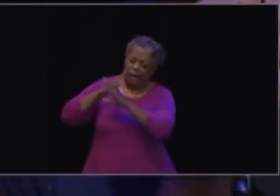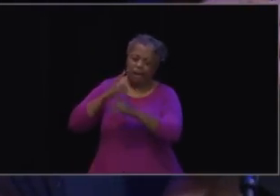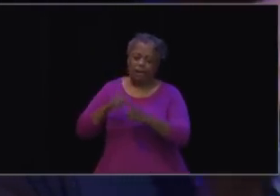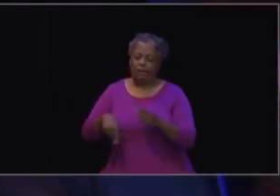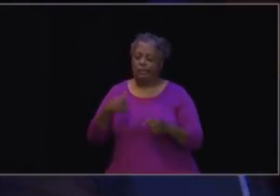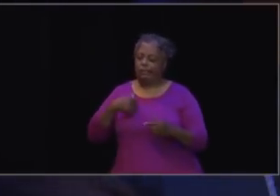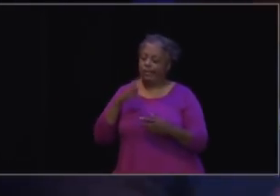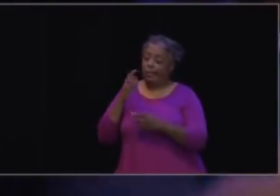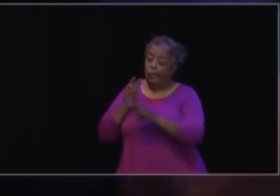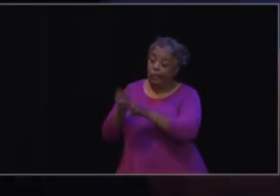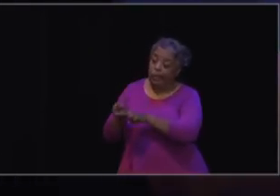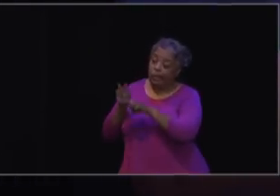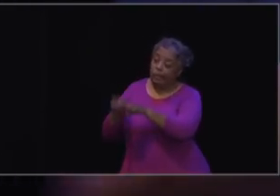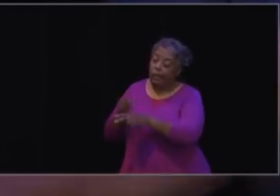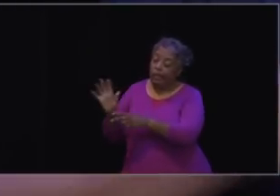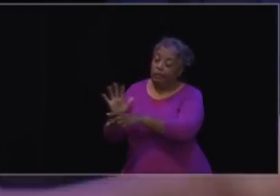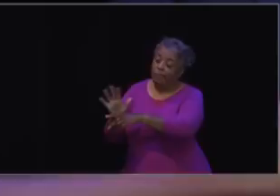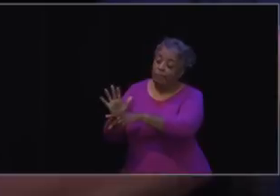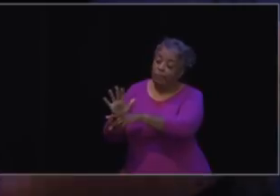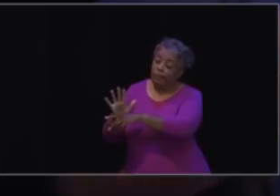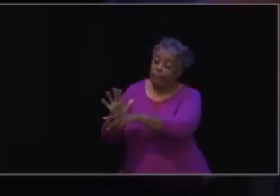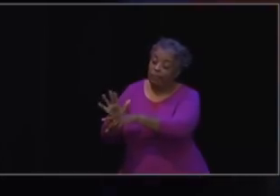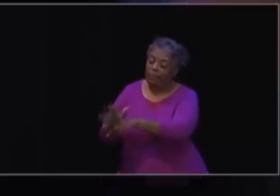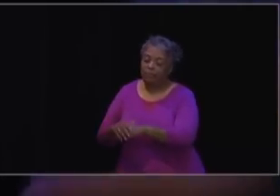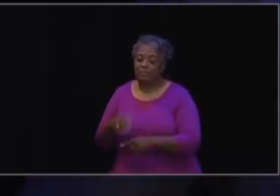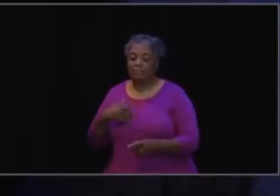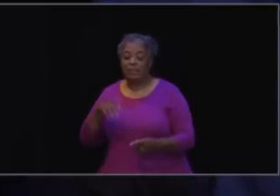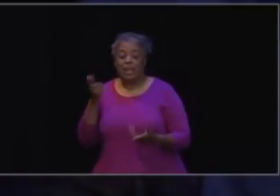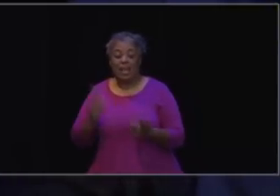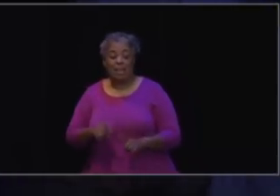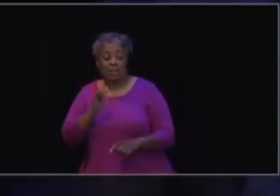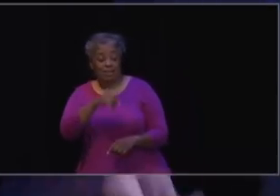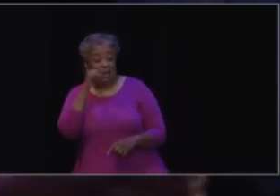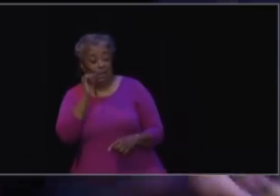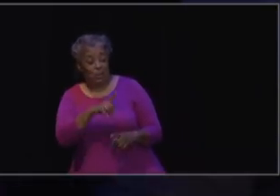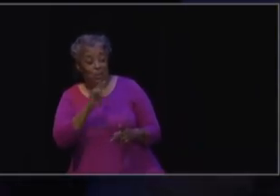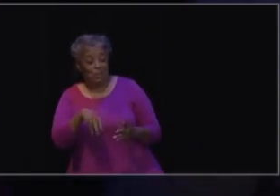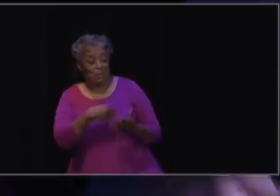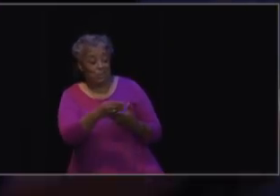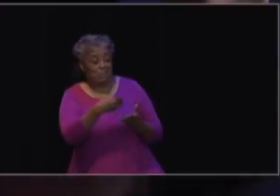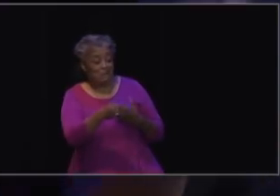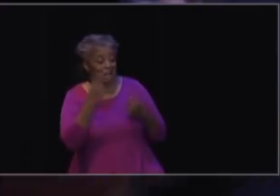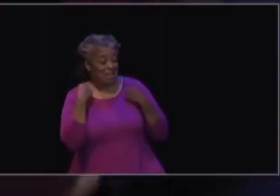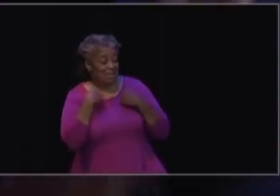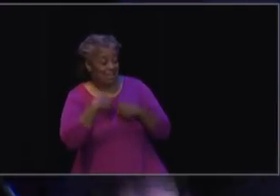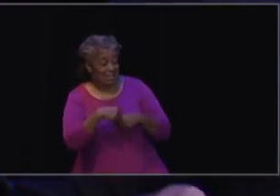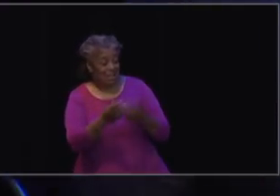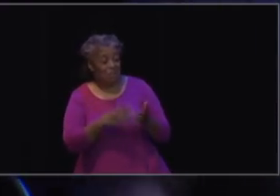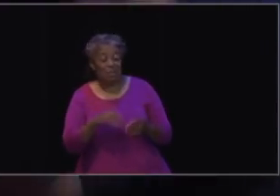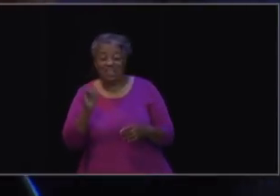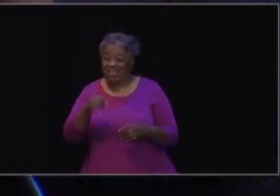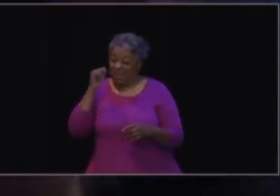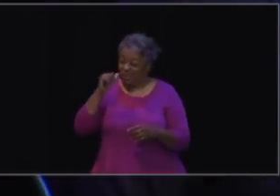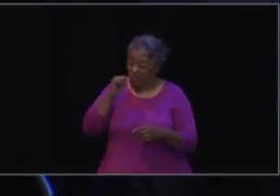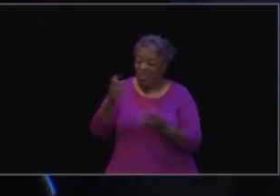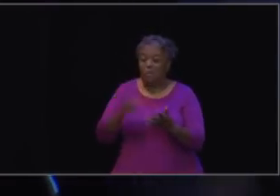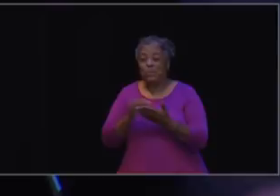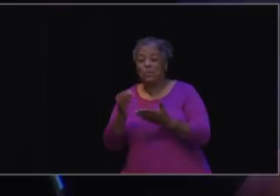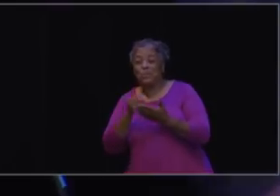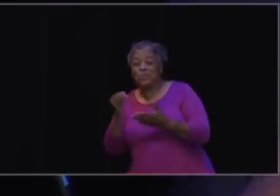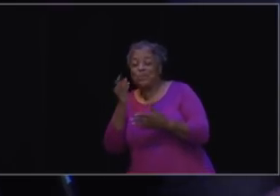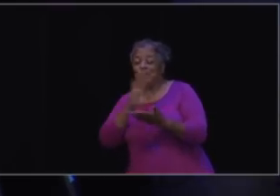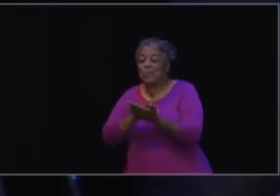Hey, I wanna buy the girl a necklace. I wanna cook the girl some breakfast.